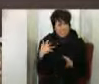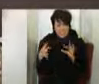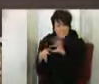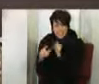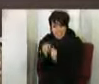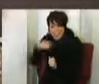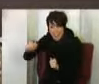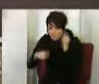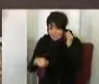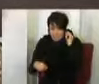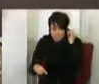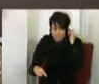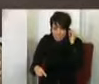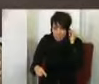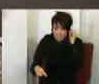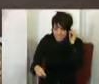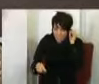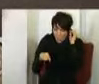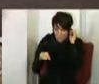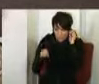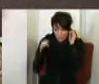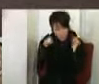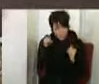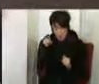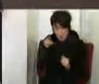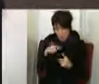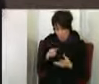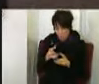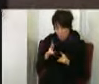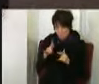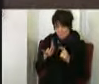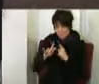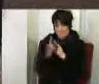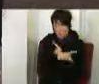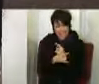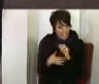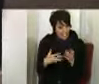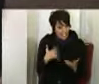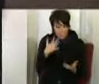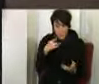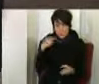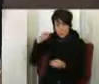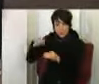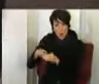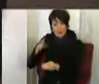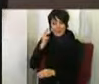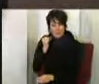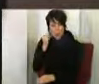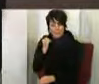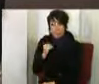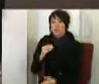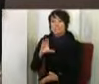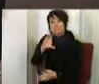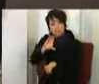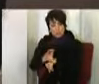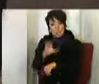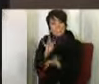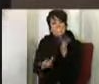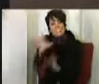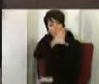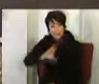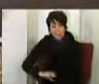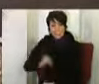me. I've had people say to me, I think you are betraying us by going to the Church of Jesus Christ of Latter-day Saints.